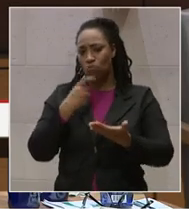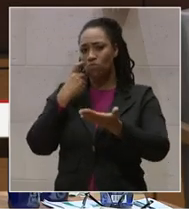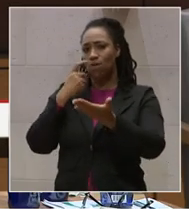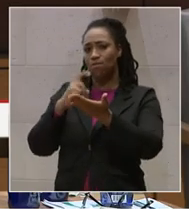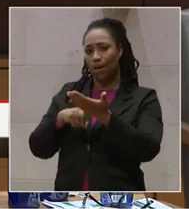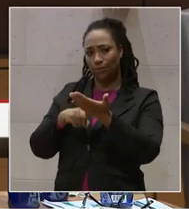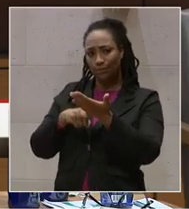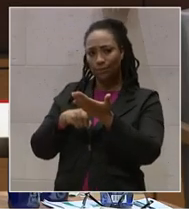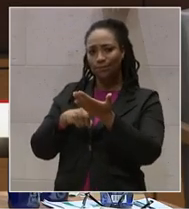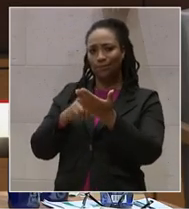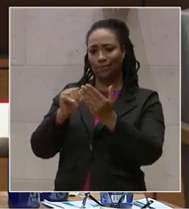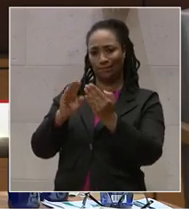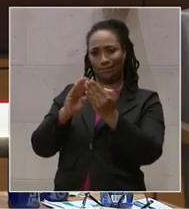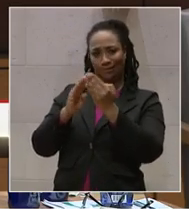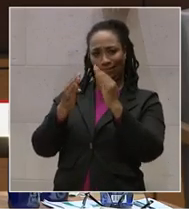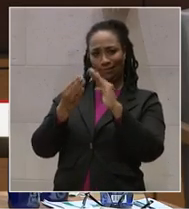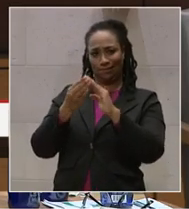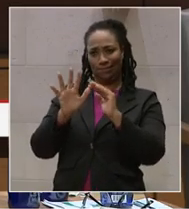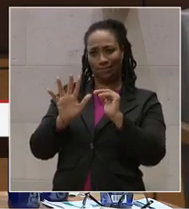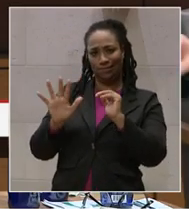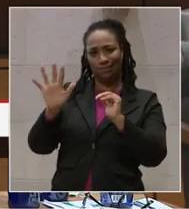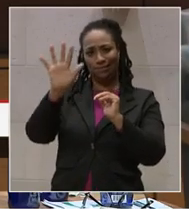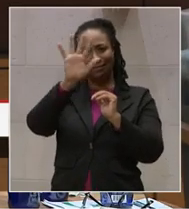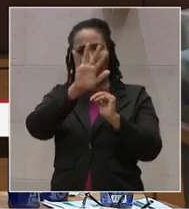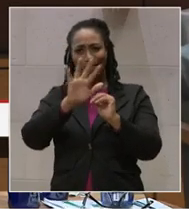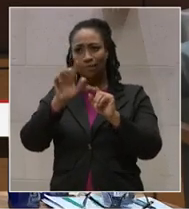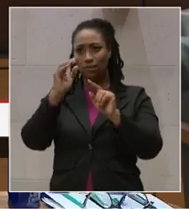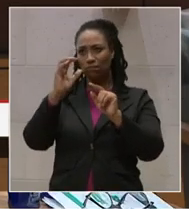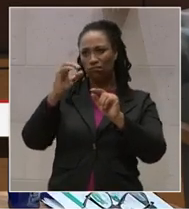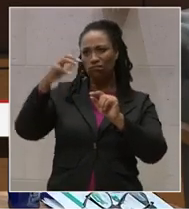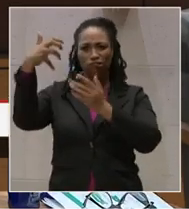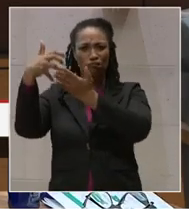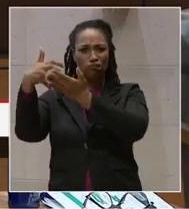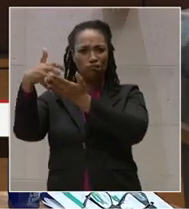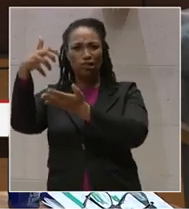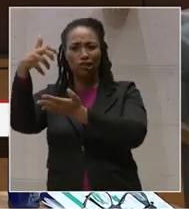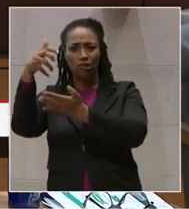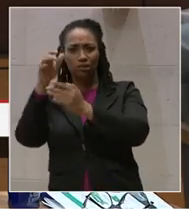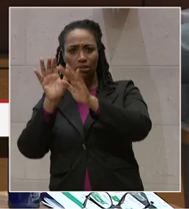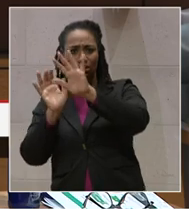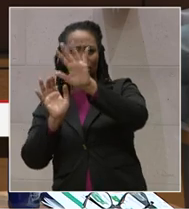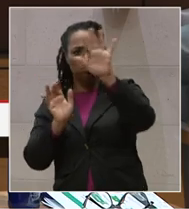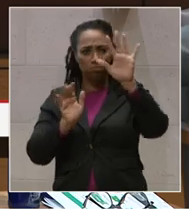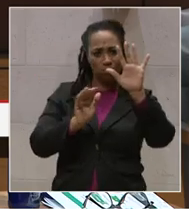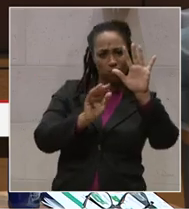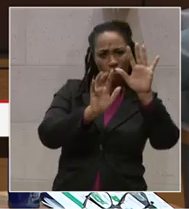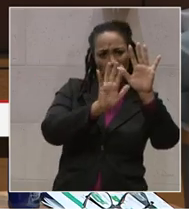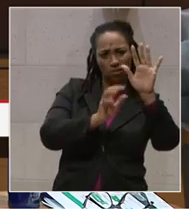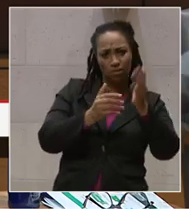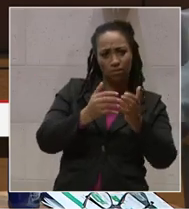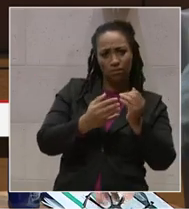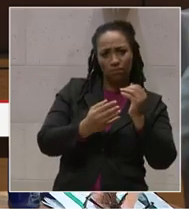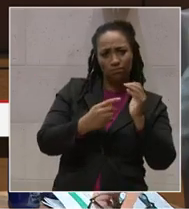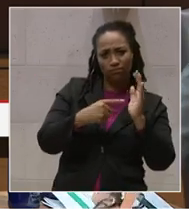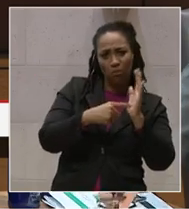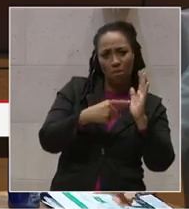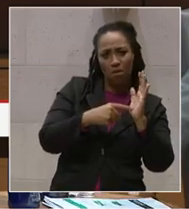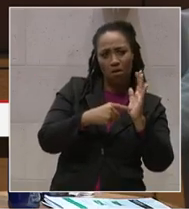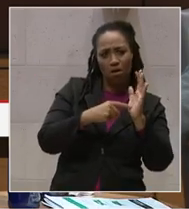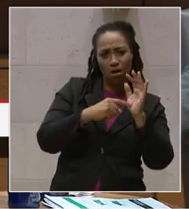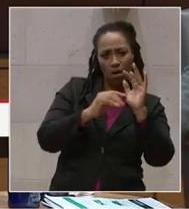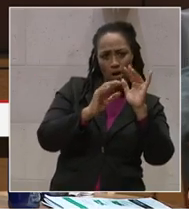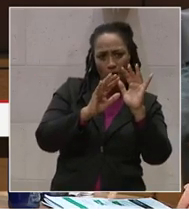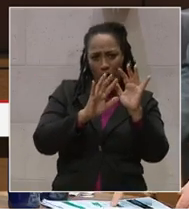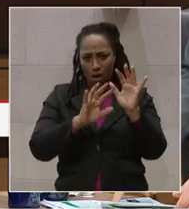city, part of our most affluent part of the city, under 500 affordable homes. And in one of our lowest wealth parts